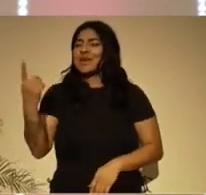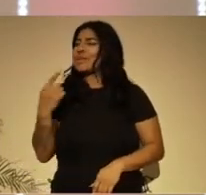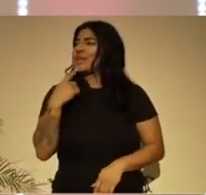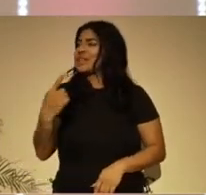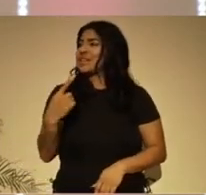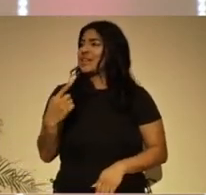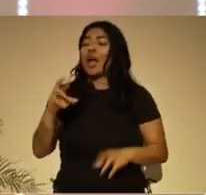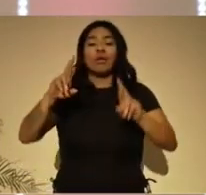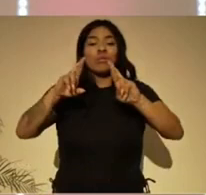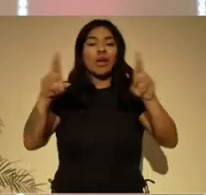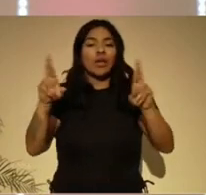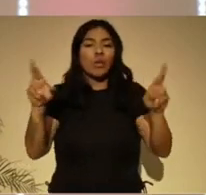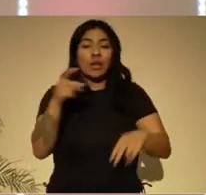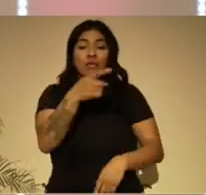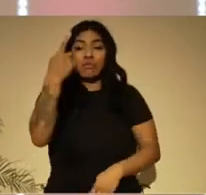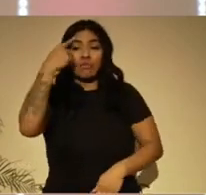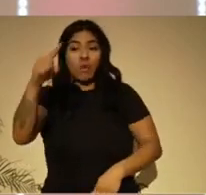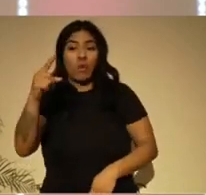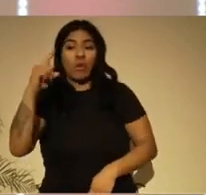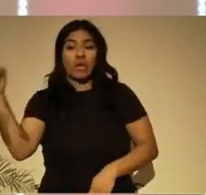say, are you ready for eternity?